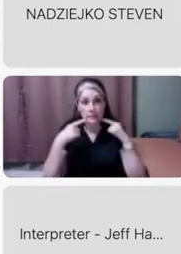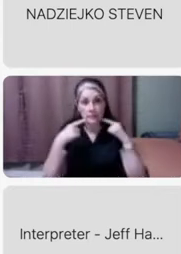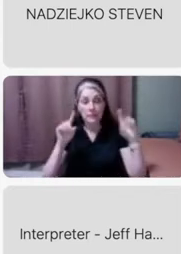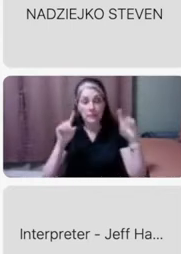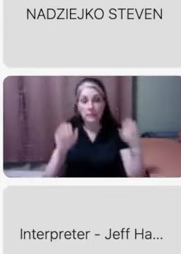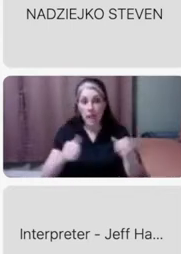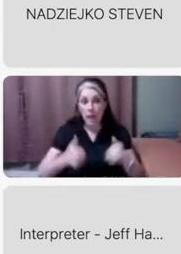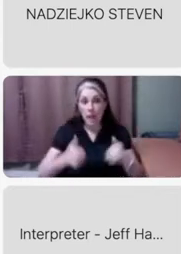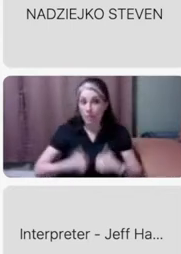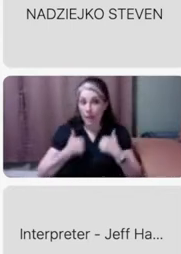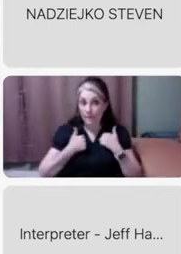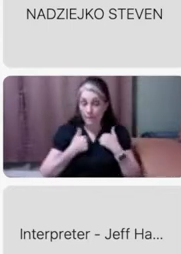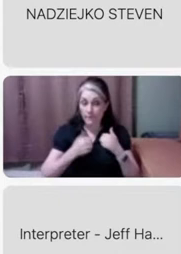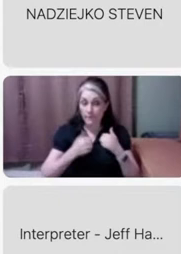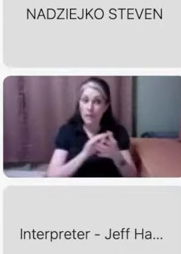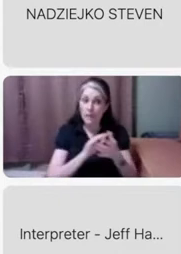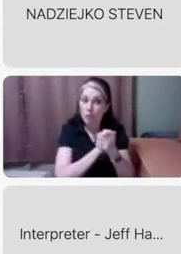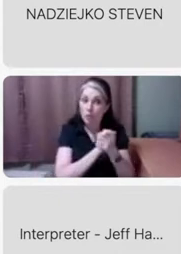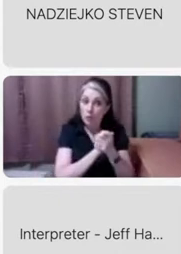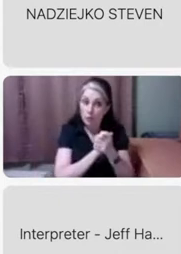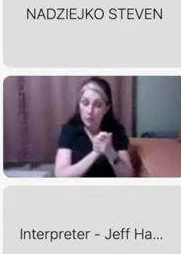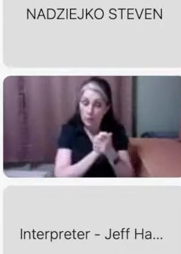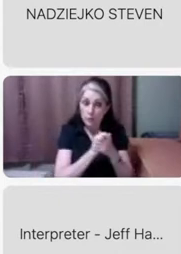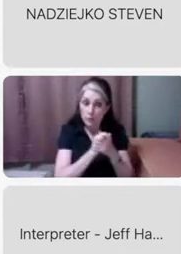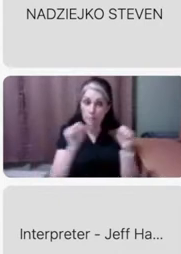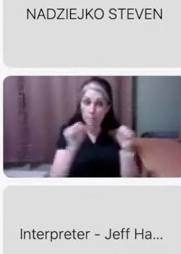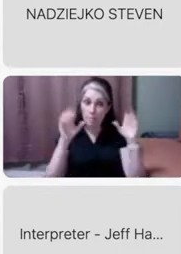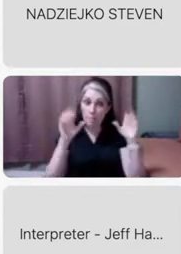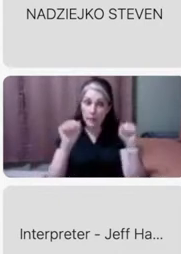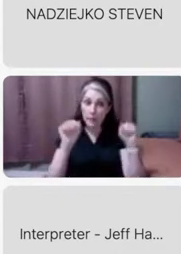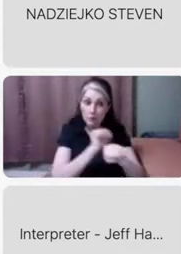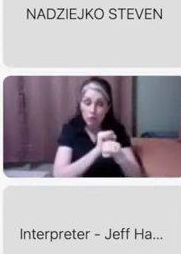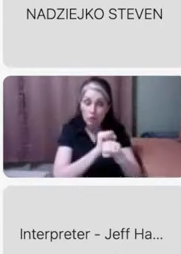congratulations you guys have done an amazing job thank you